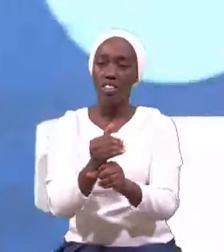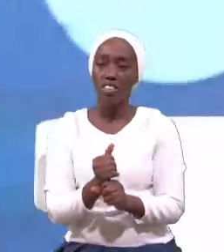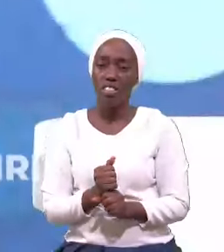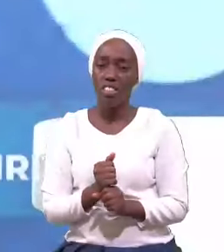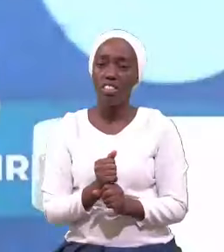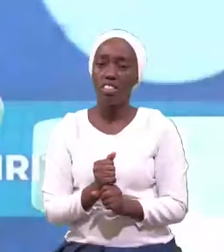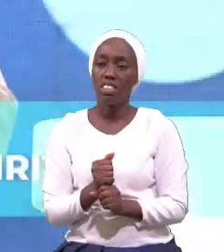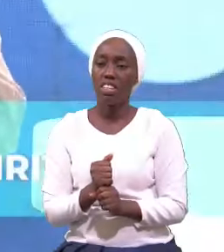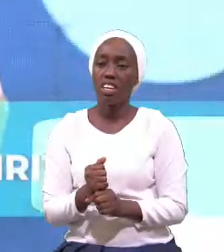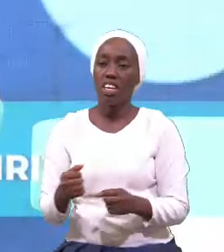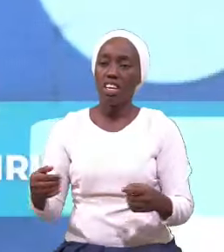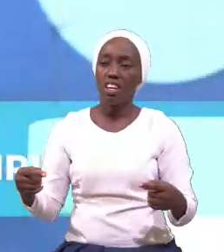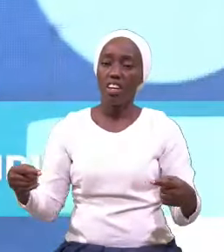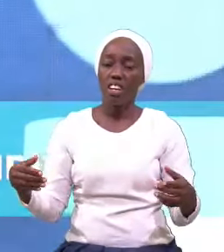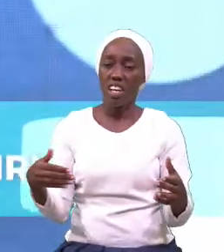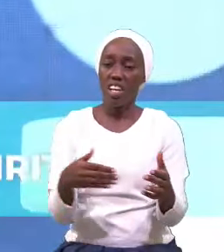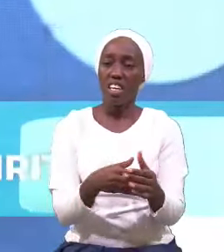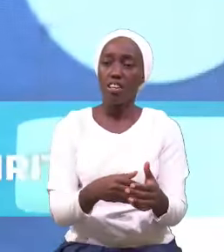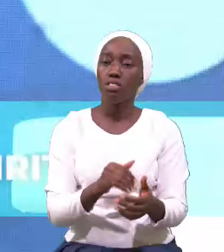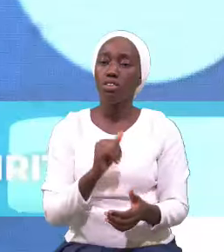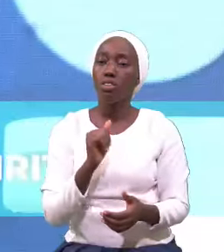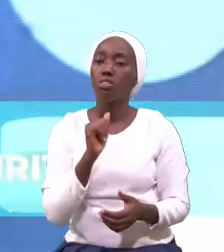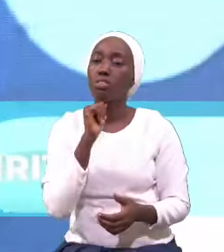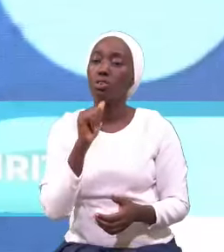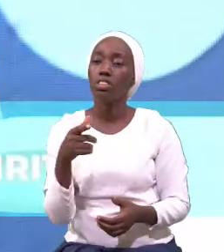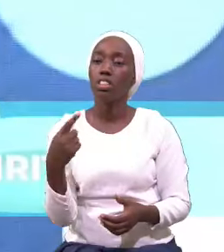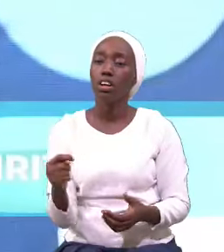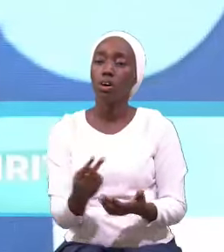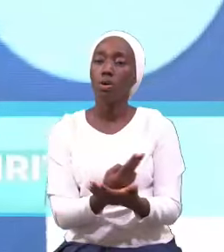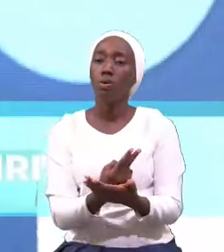resist not the Holy Spirit.